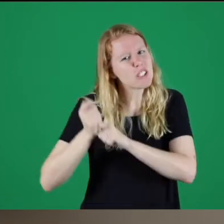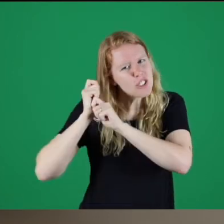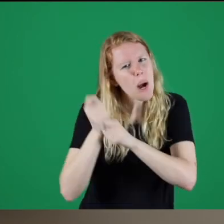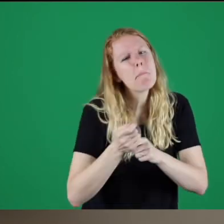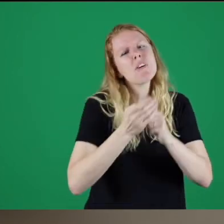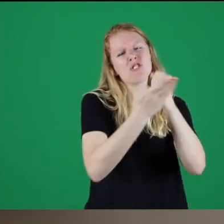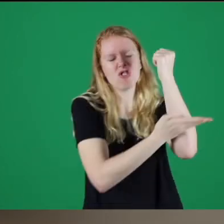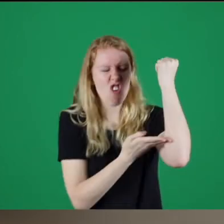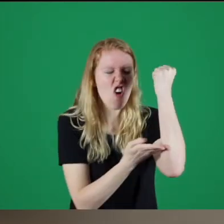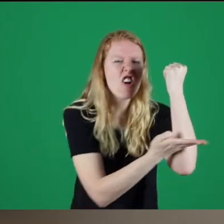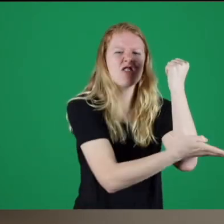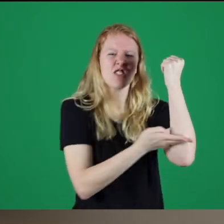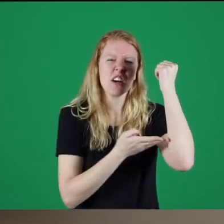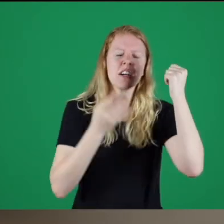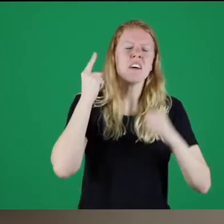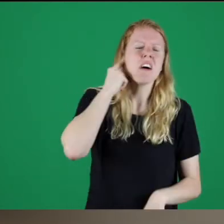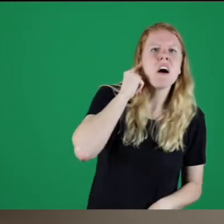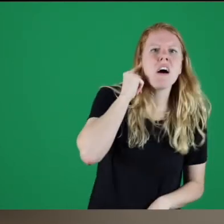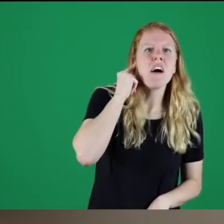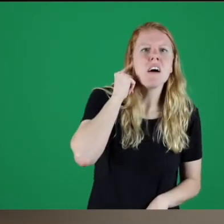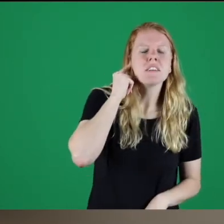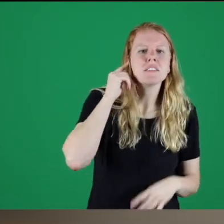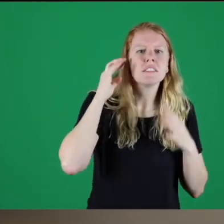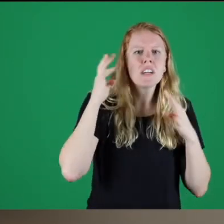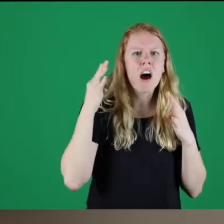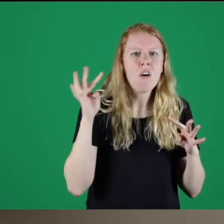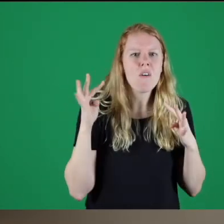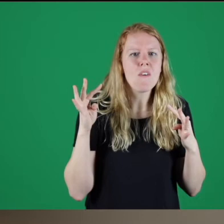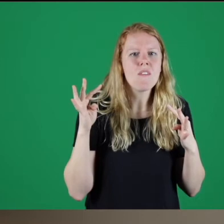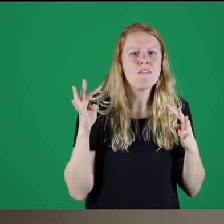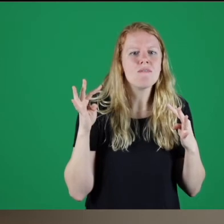the tree and sawing into the tree when they heard a sound.